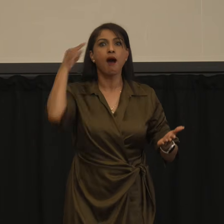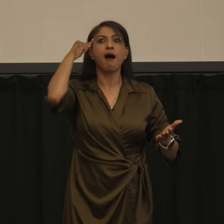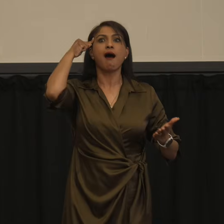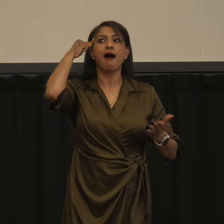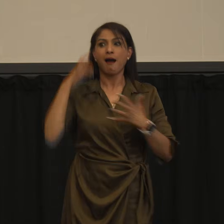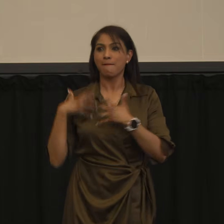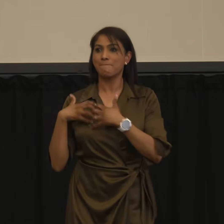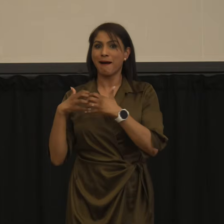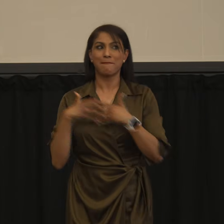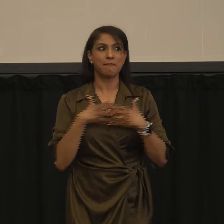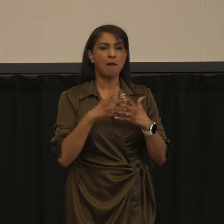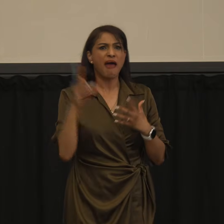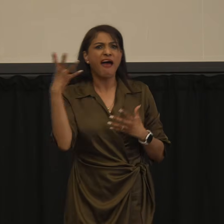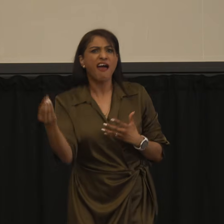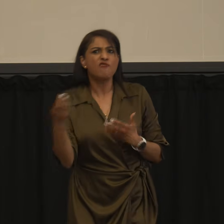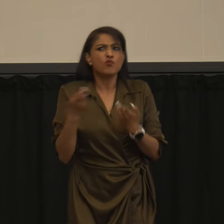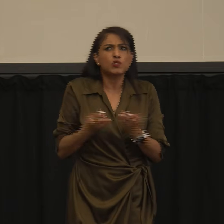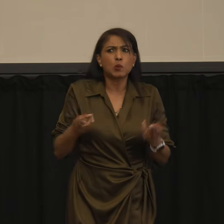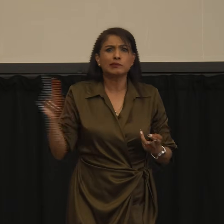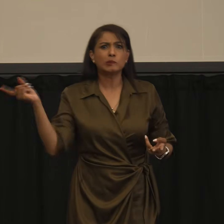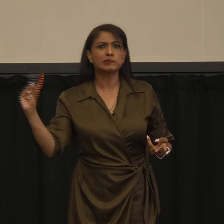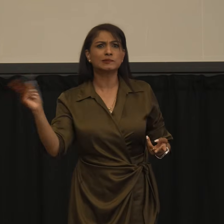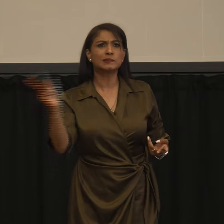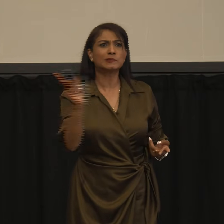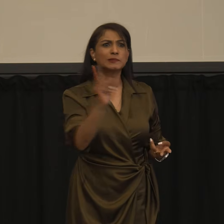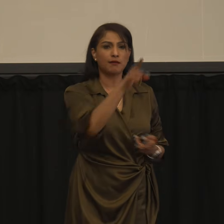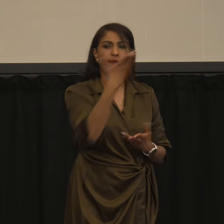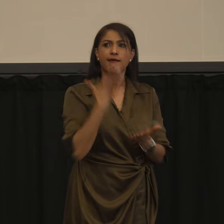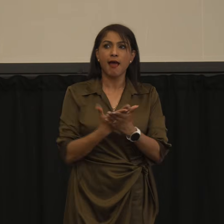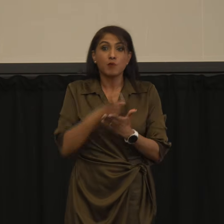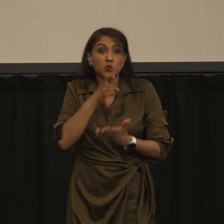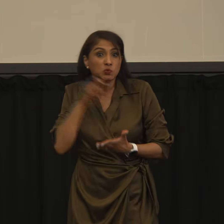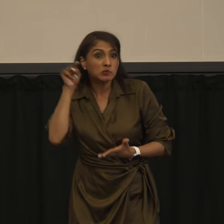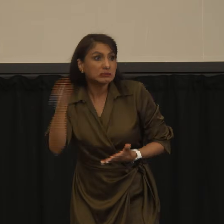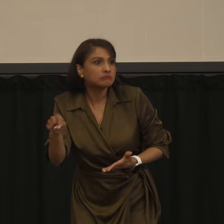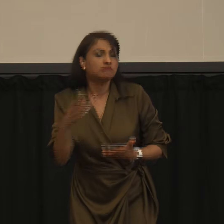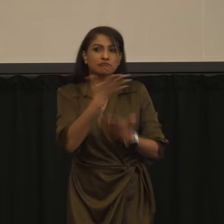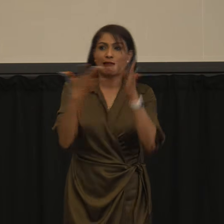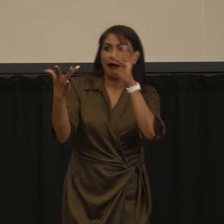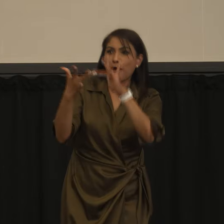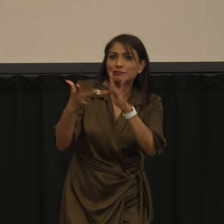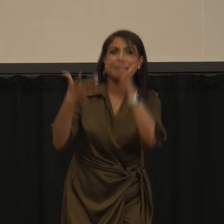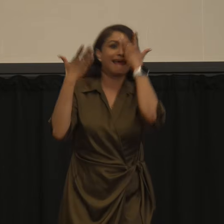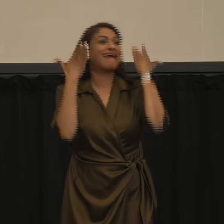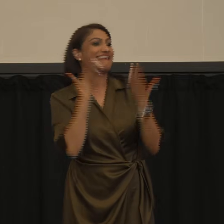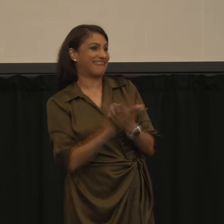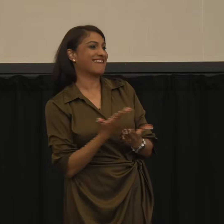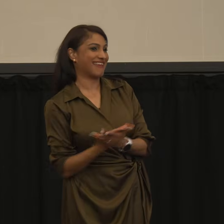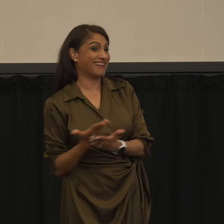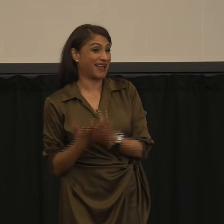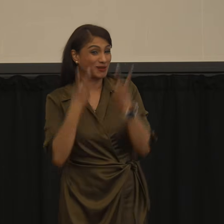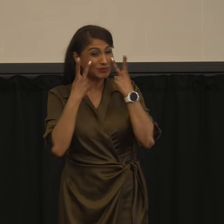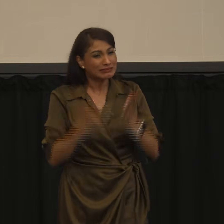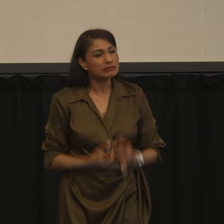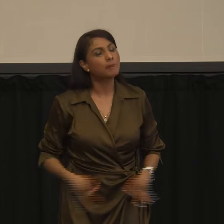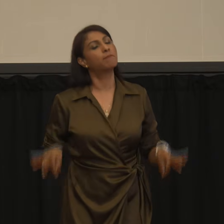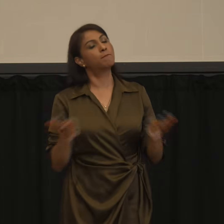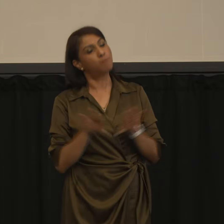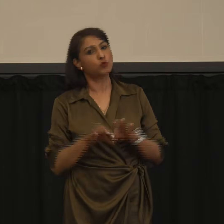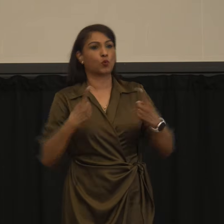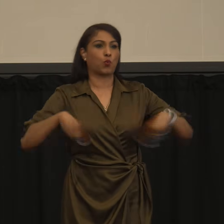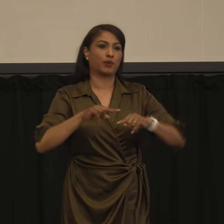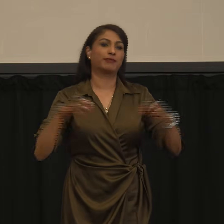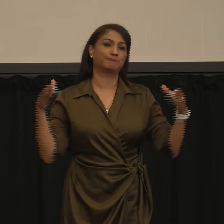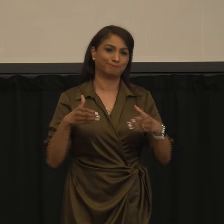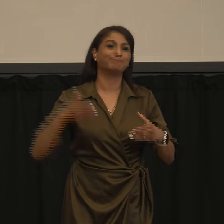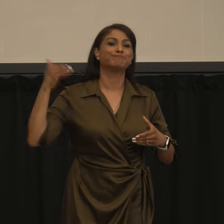a once-off event. We need to make sure that we continuously update everyone on what is happening within our language